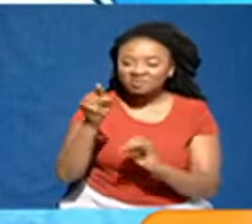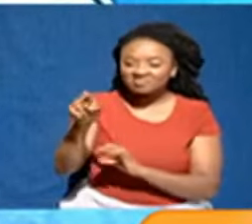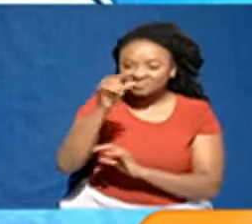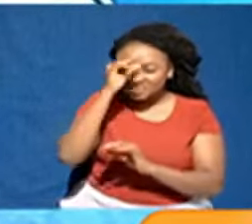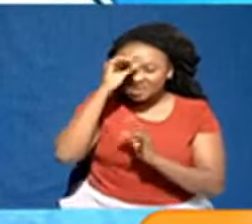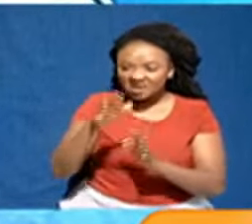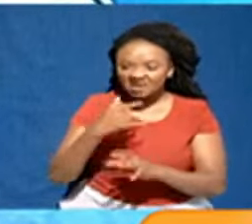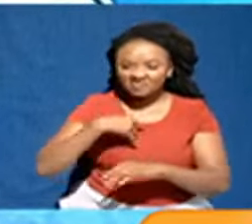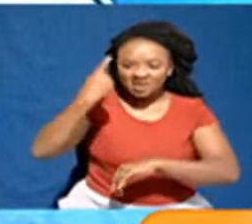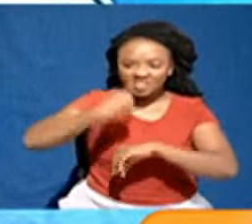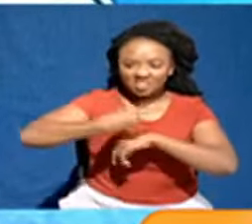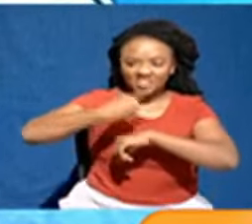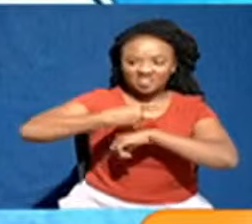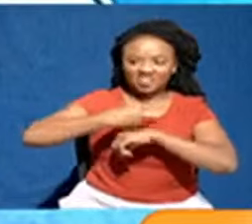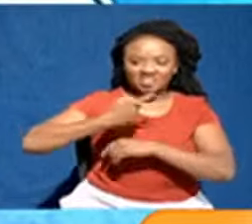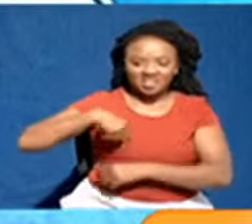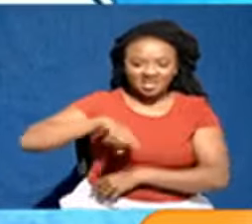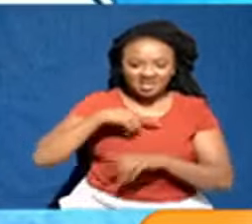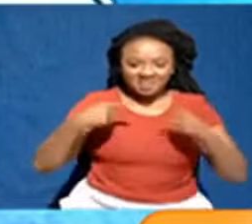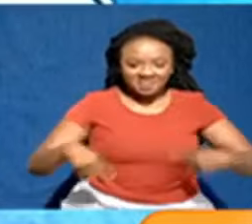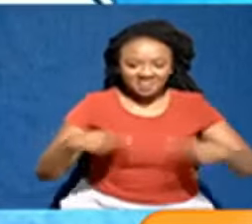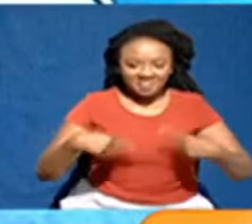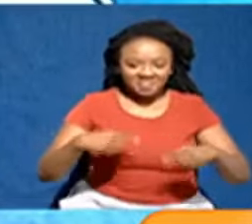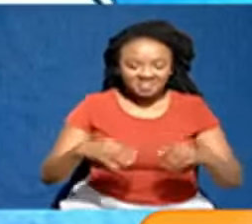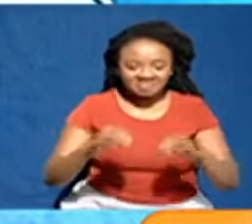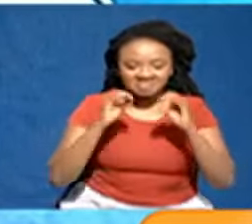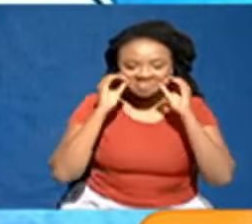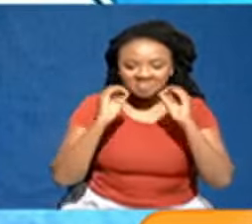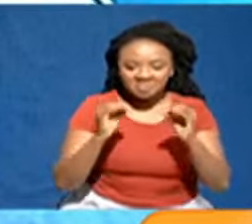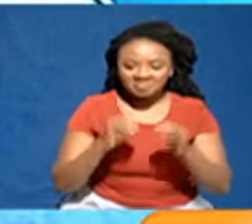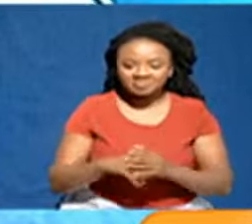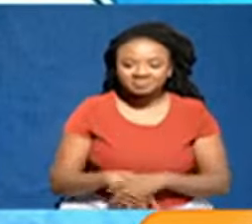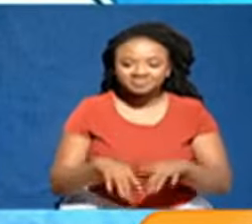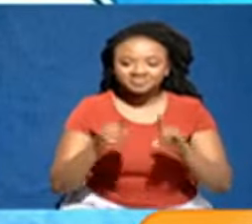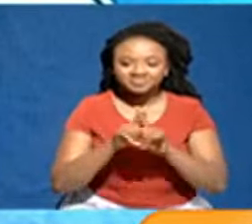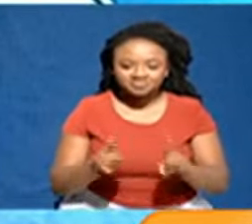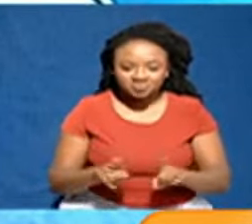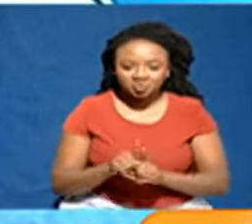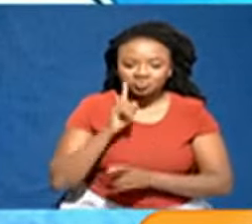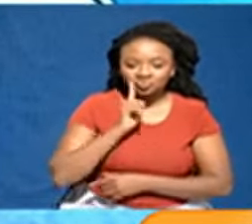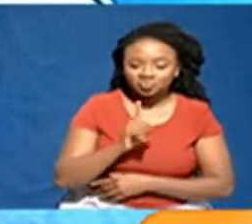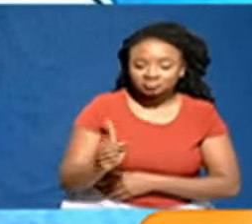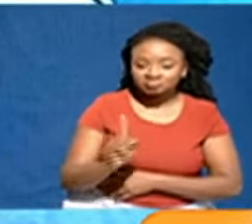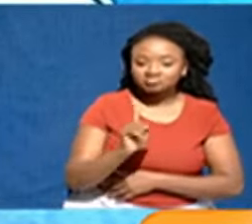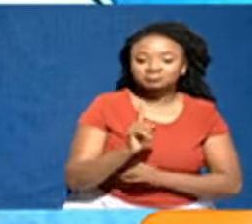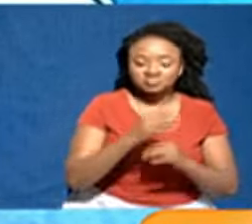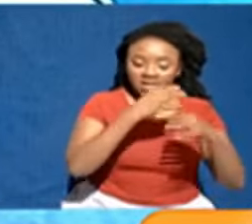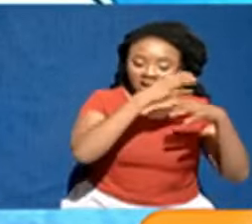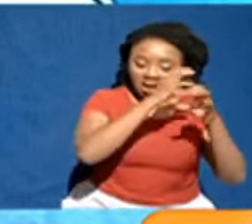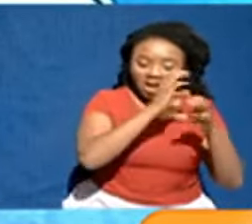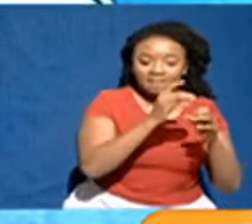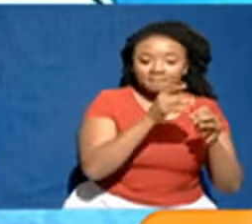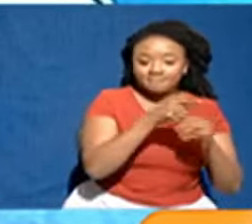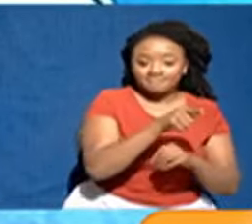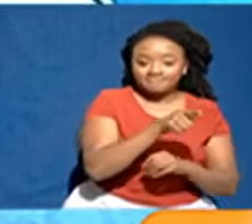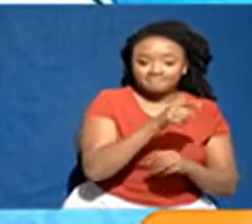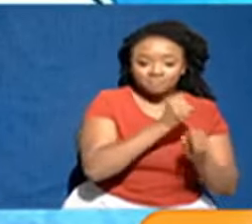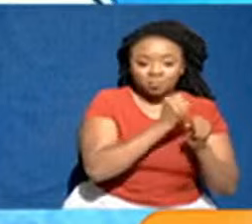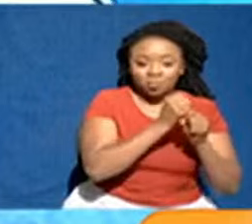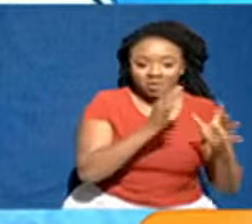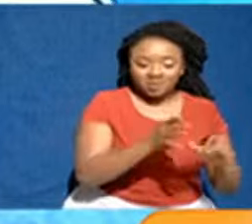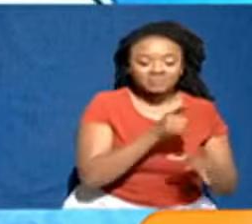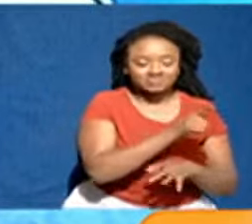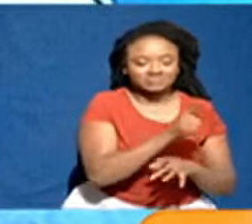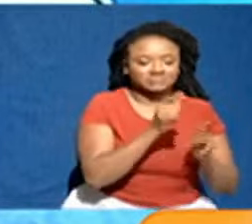Kimani Wamatangi. The Kenya National Union of Medical Laboratory Officers has, however, suspended its strike in Tharaka